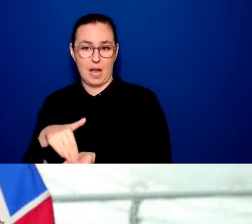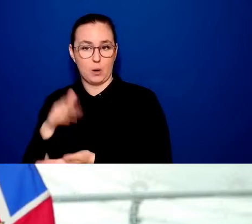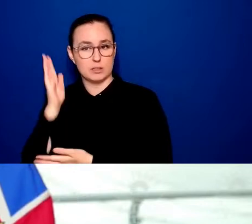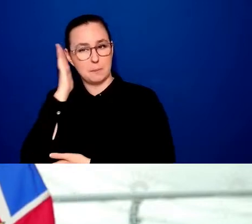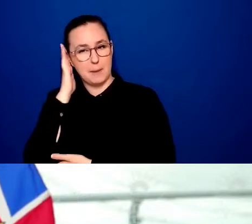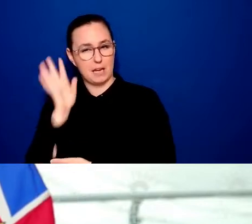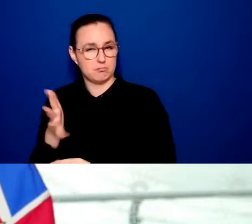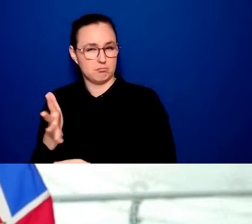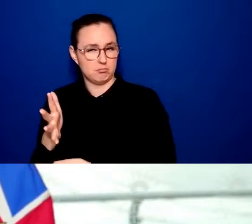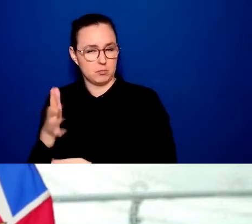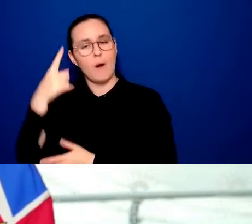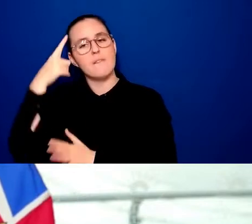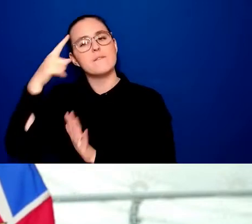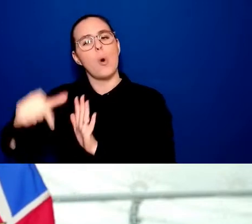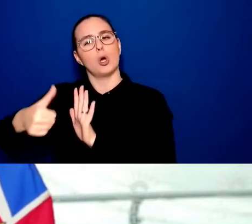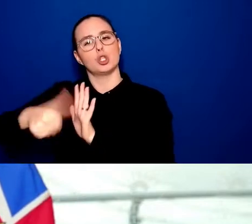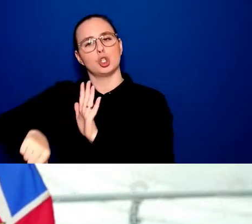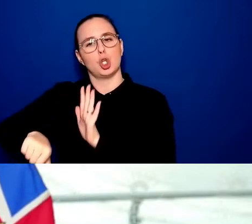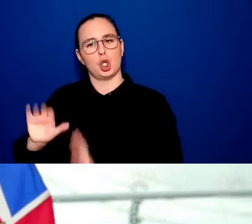overall capacity of